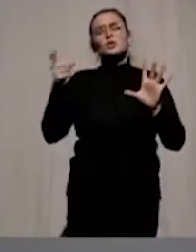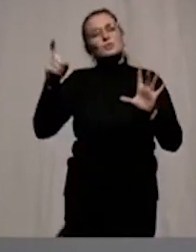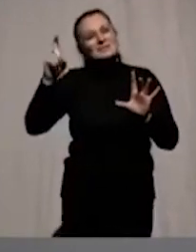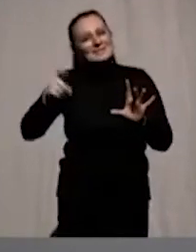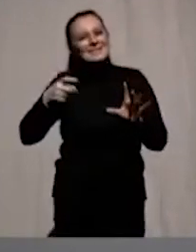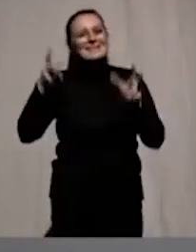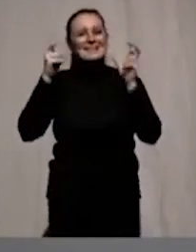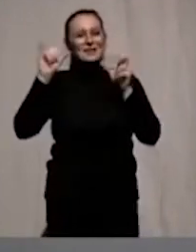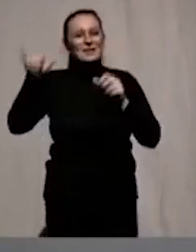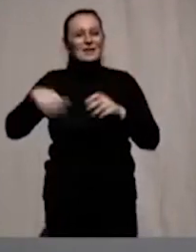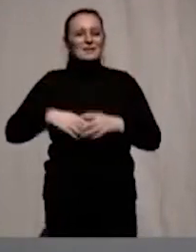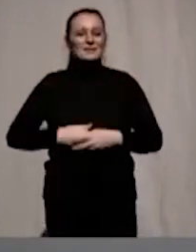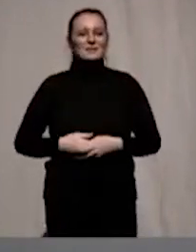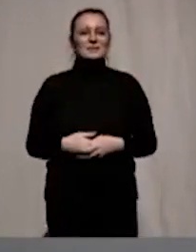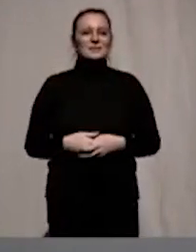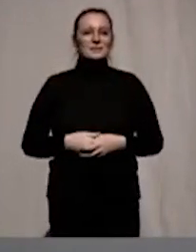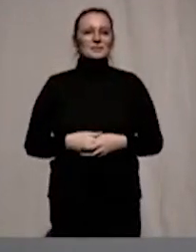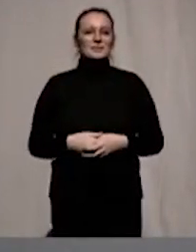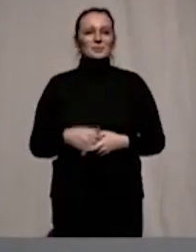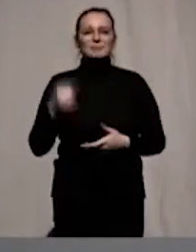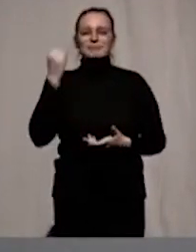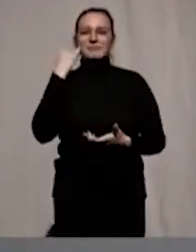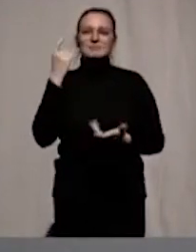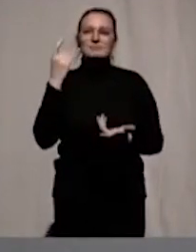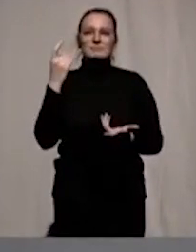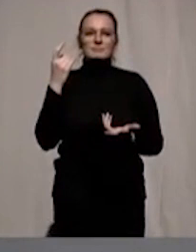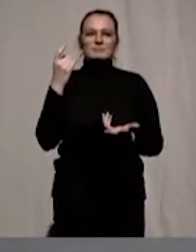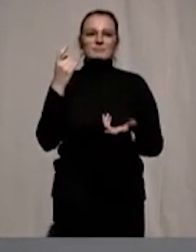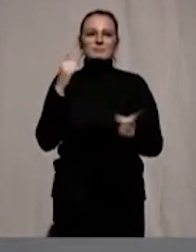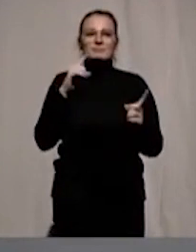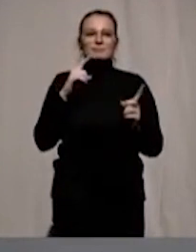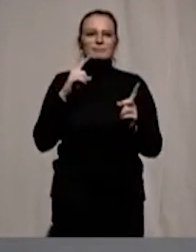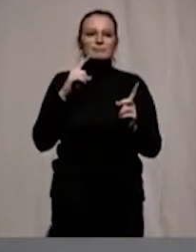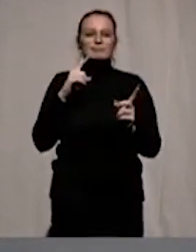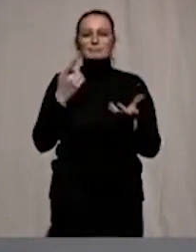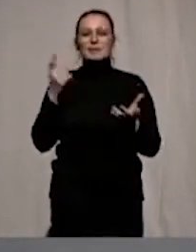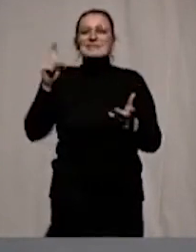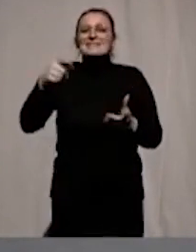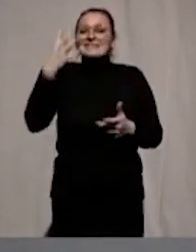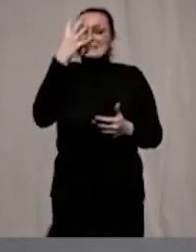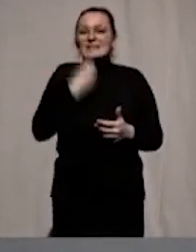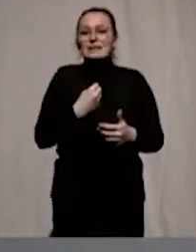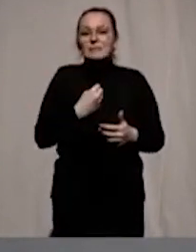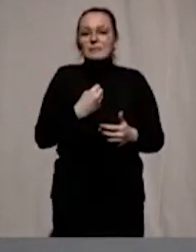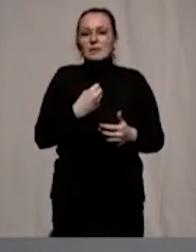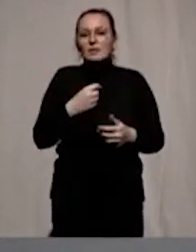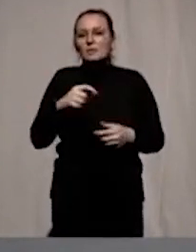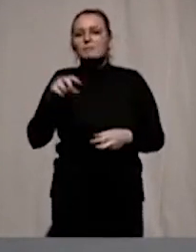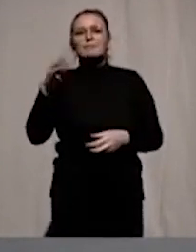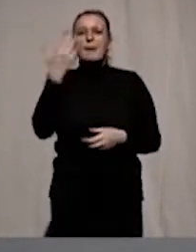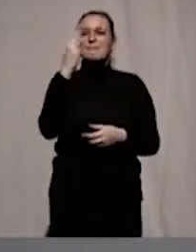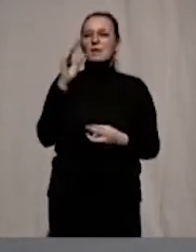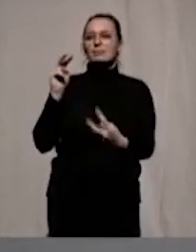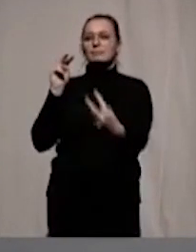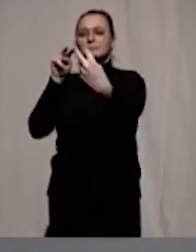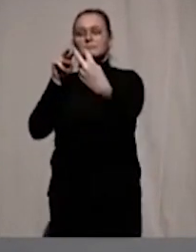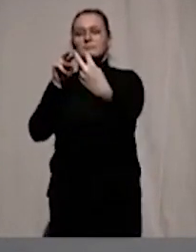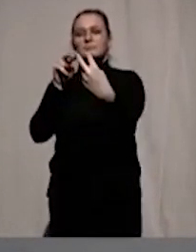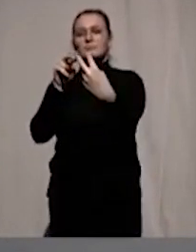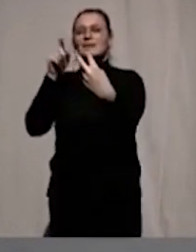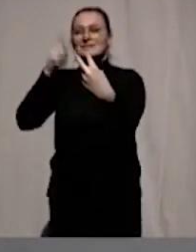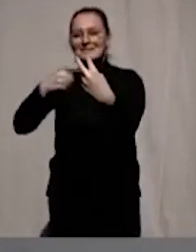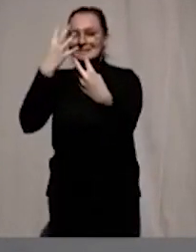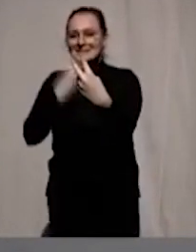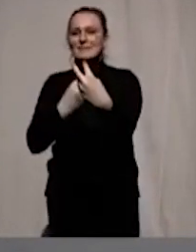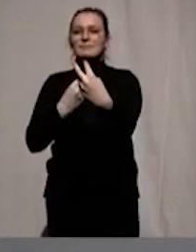that, when you need to sleep, look in the mirror and be like, Vicky, go to sleep. Because you need to hear it from yourself. Yeah. No, I love